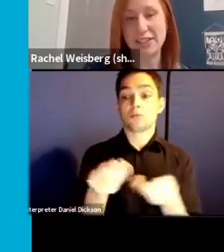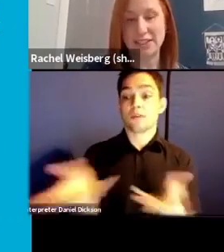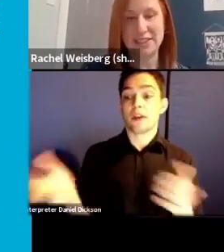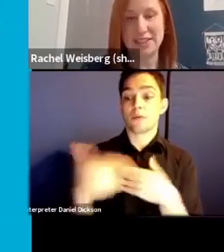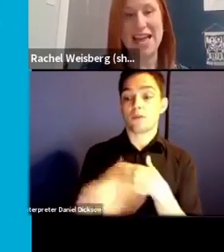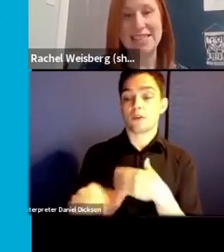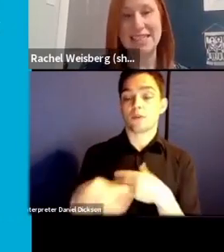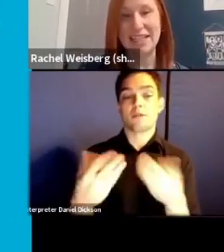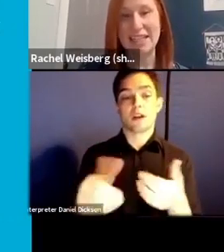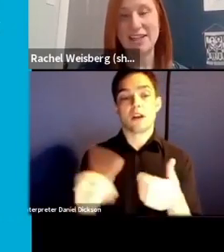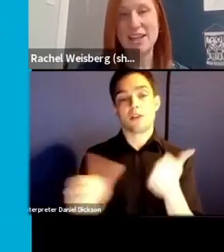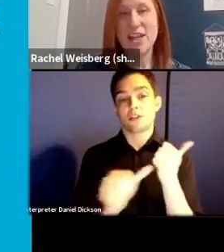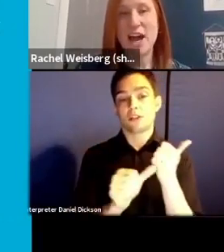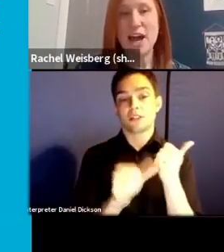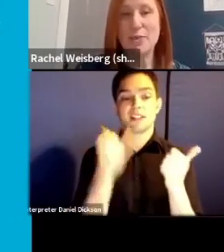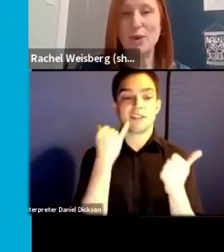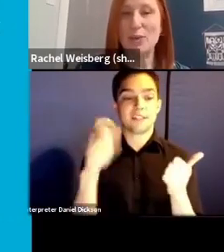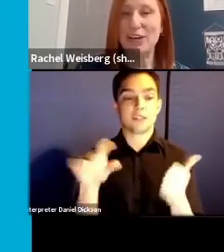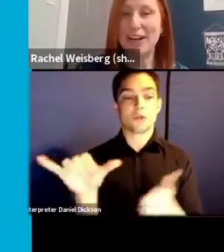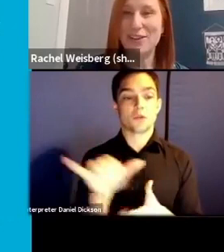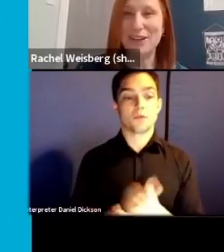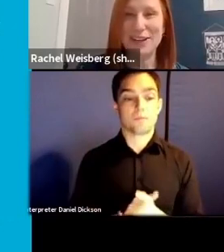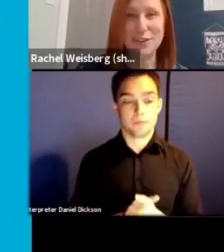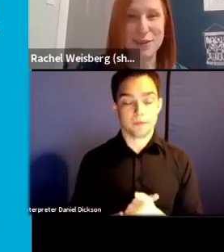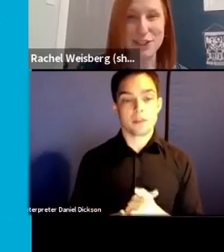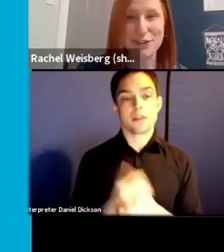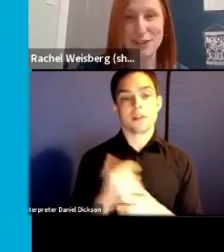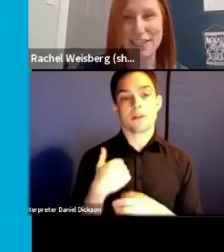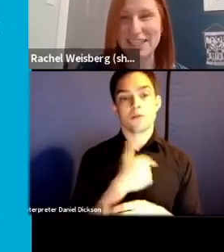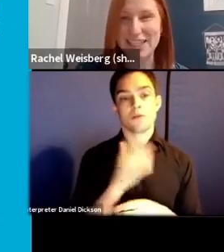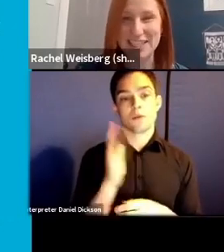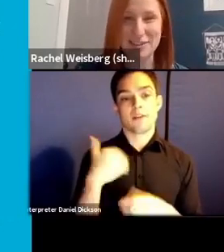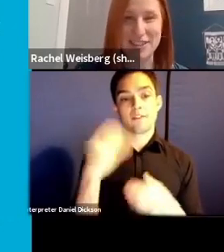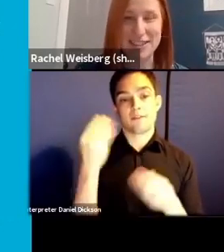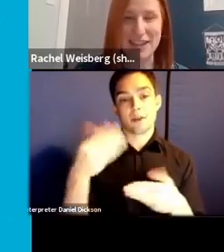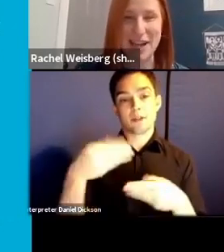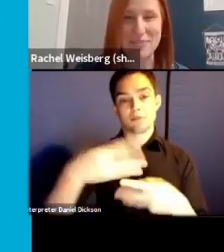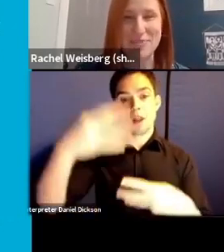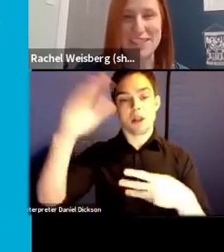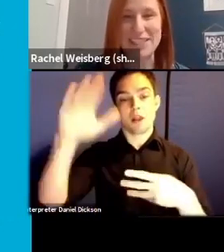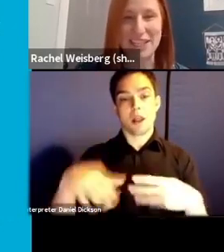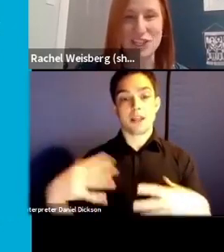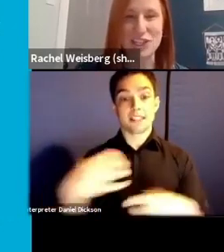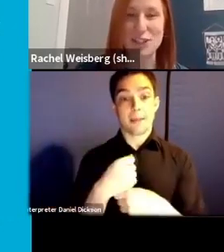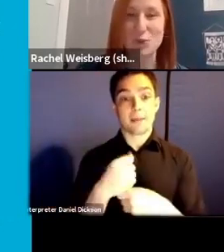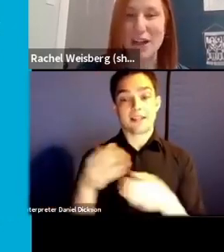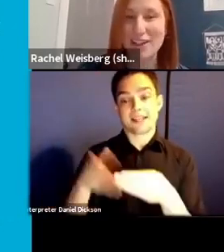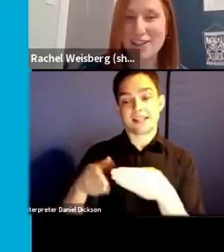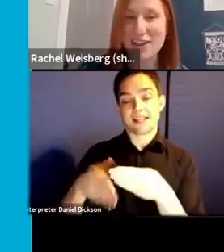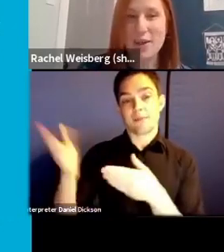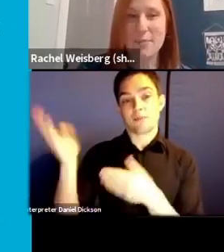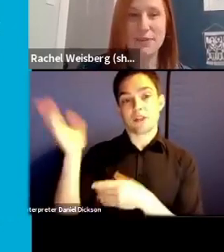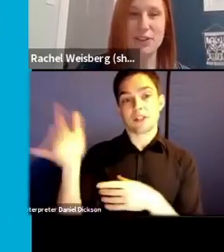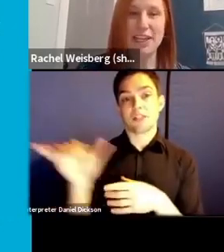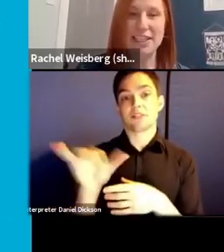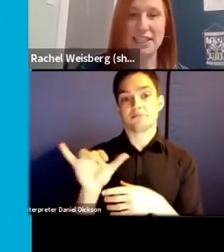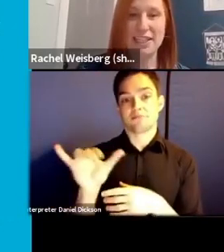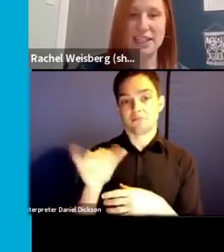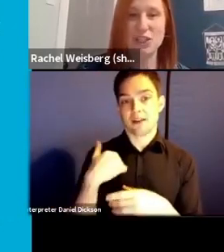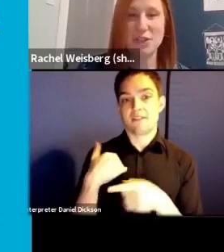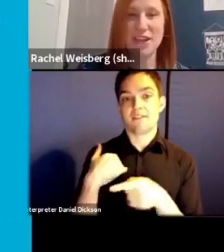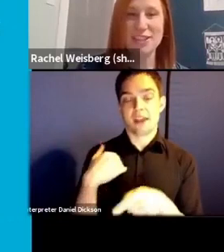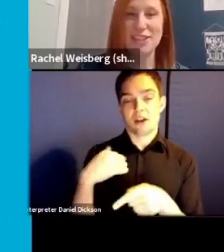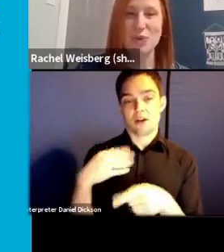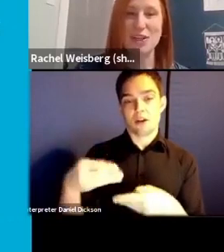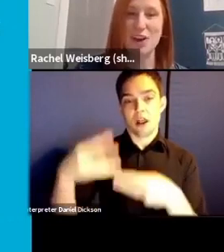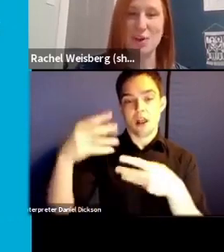other assistance as needed. We're going to have our information for this at the end of this presentation as well. But if you'd like to get in